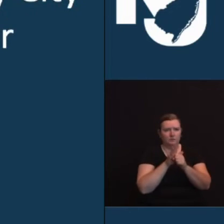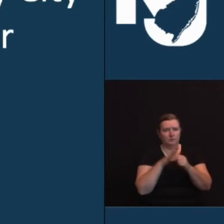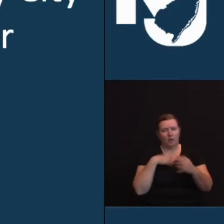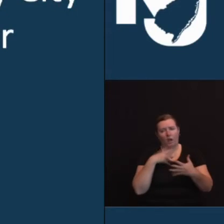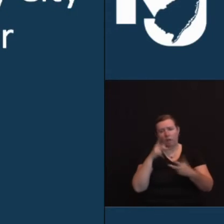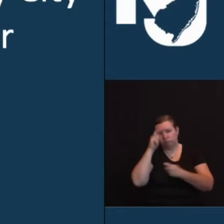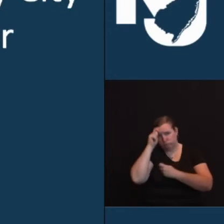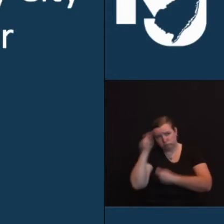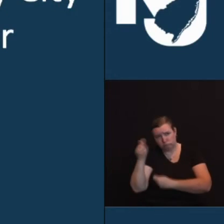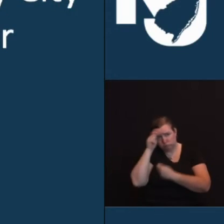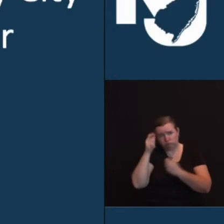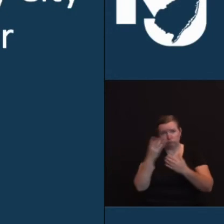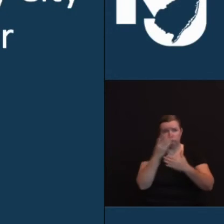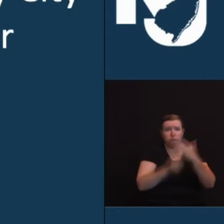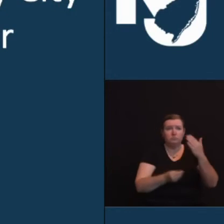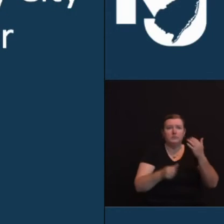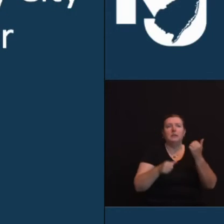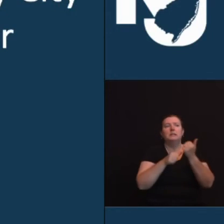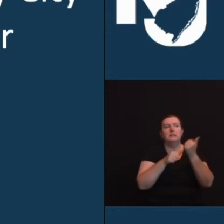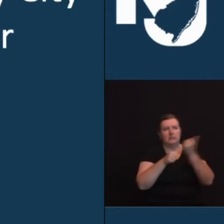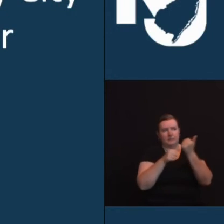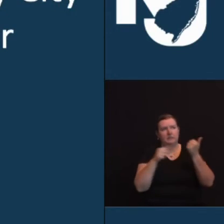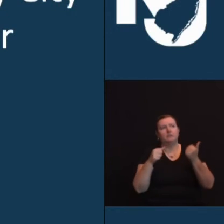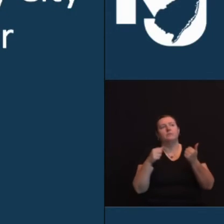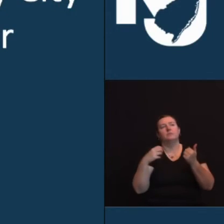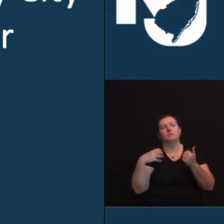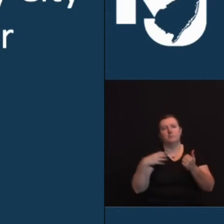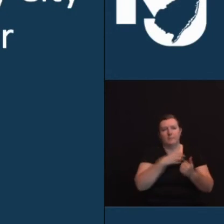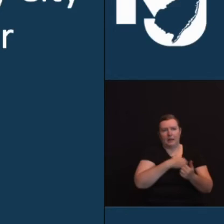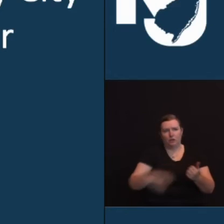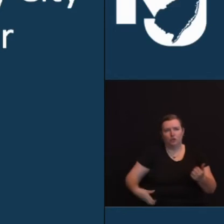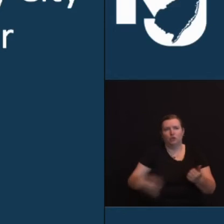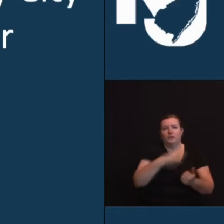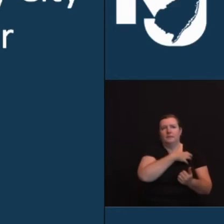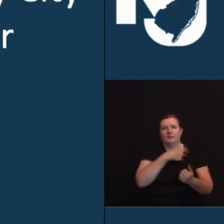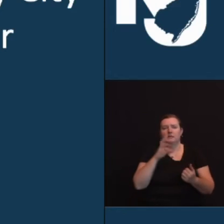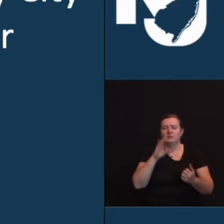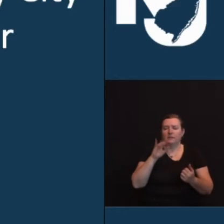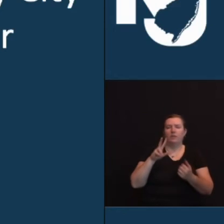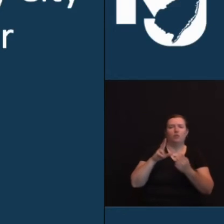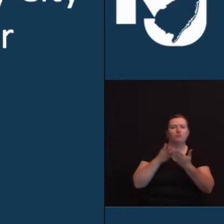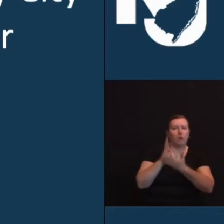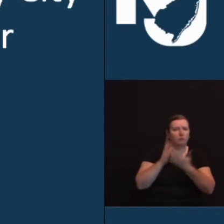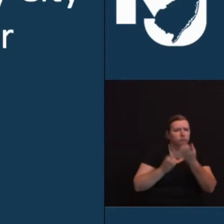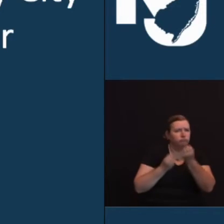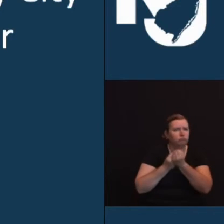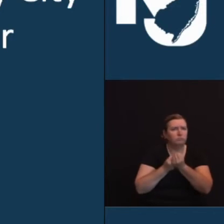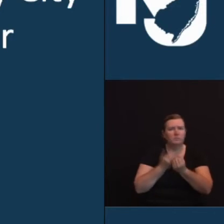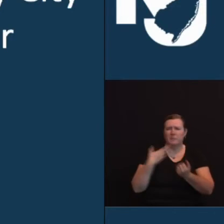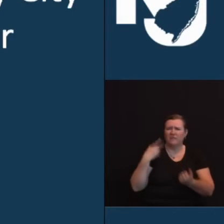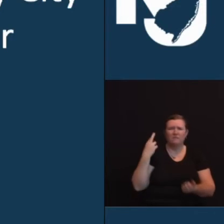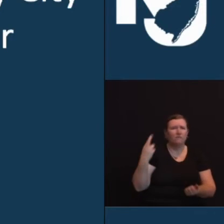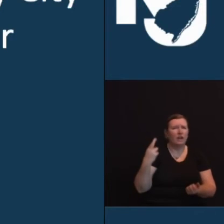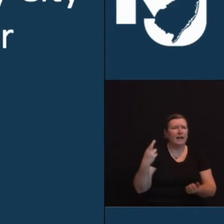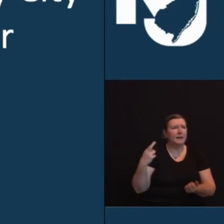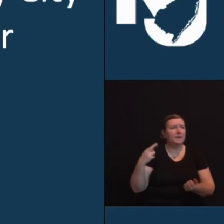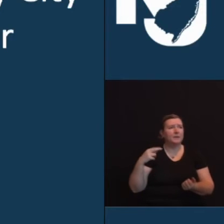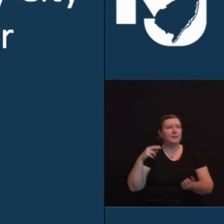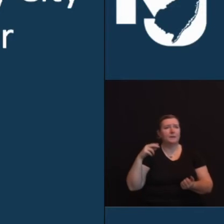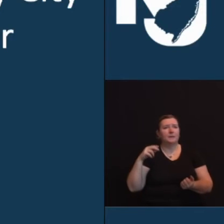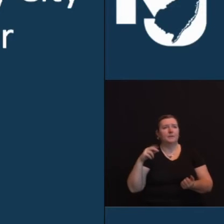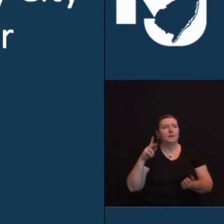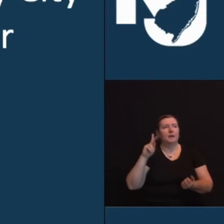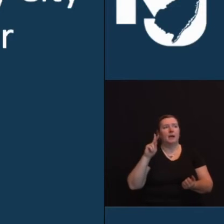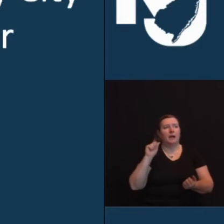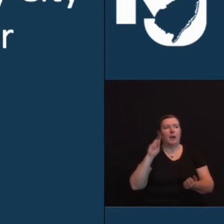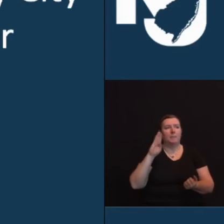mayor, longtime champion for civil rights, and a close and dear personal friend of mine, that guy right there, Kabili Tayari. He was a community